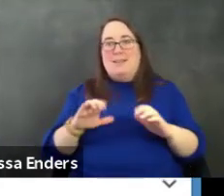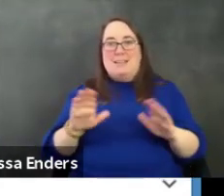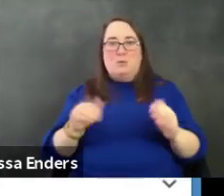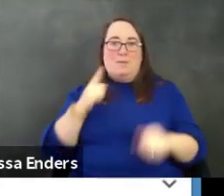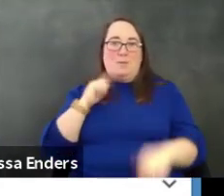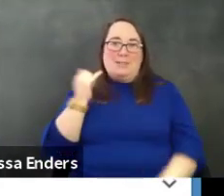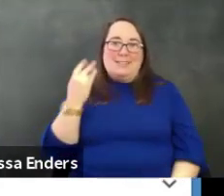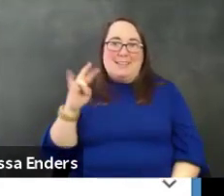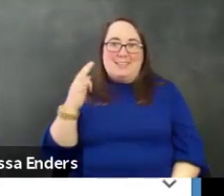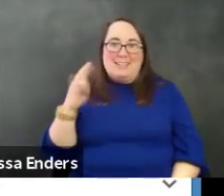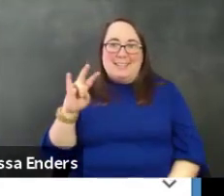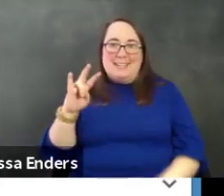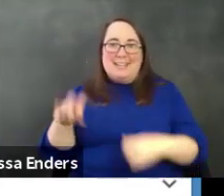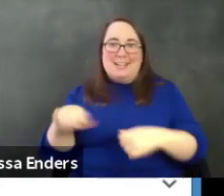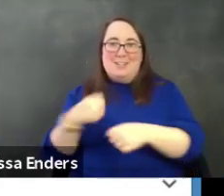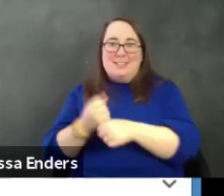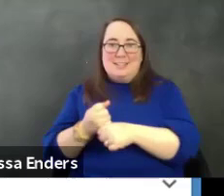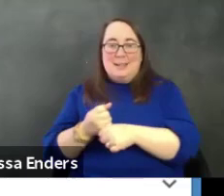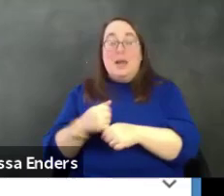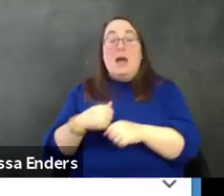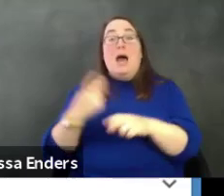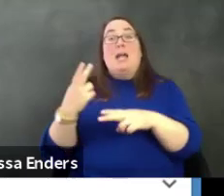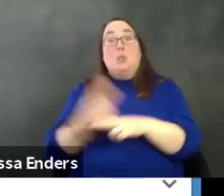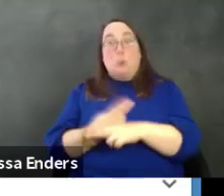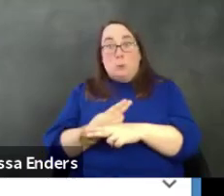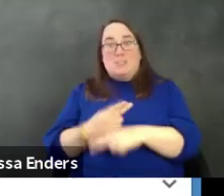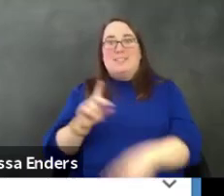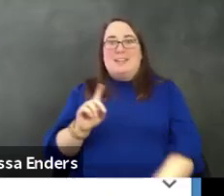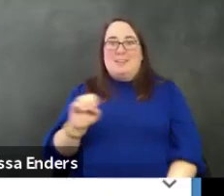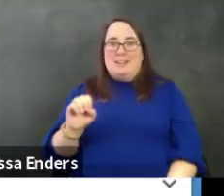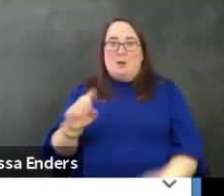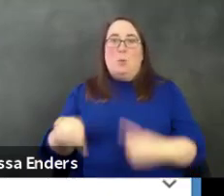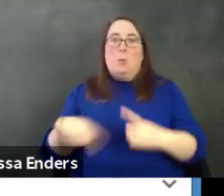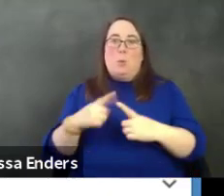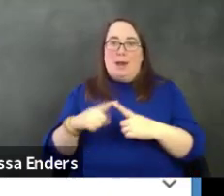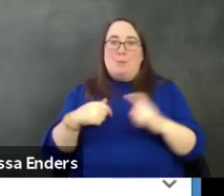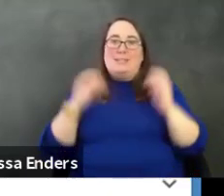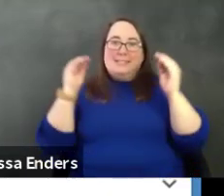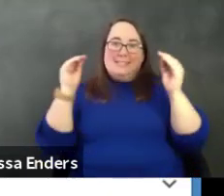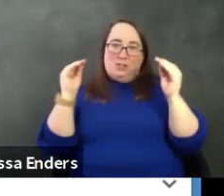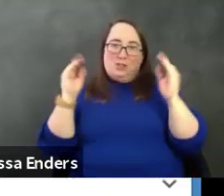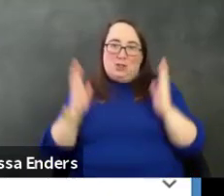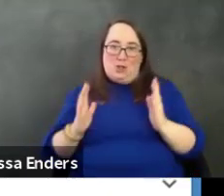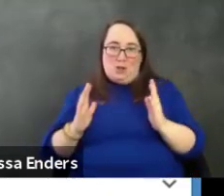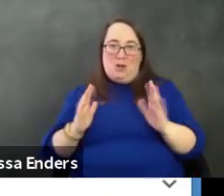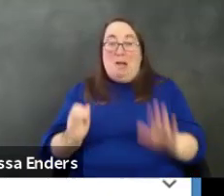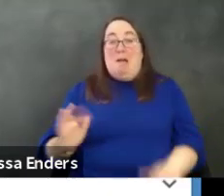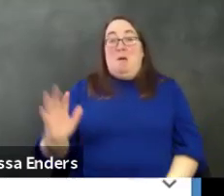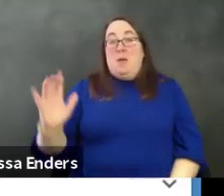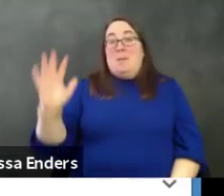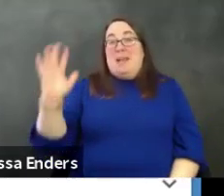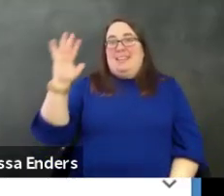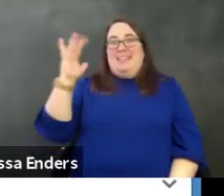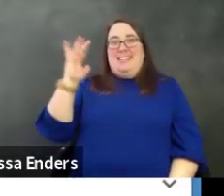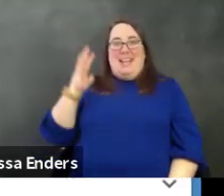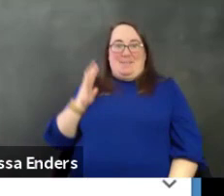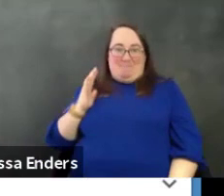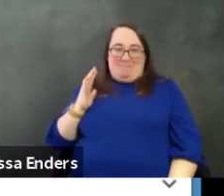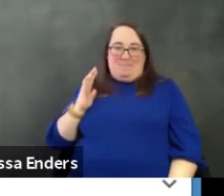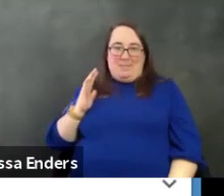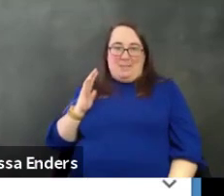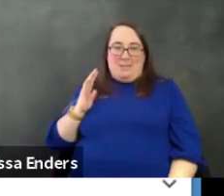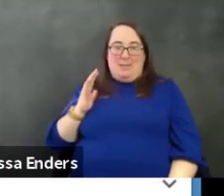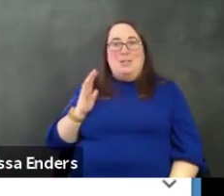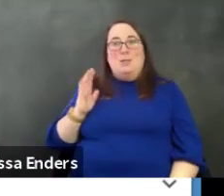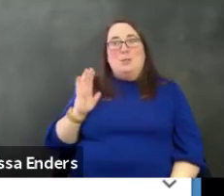years. So I was a user of Discovery Education when I was in the classroom. I'm going to age myself way back in the day when it was United